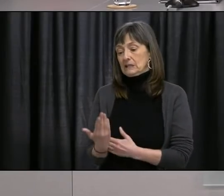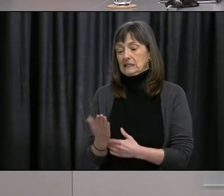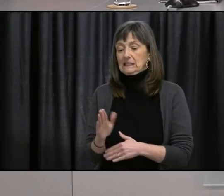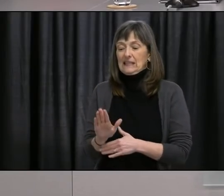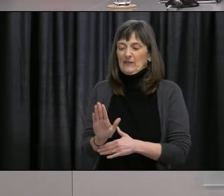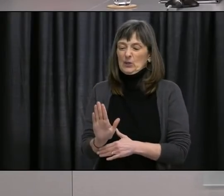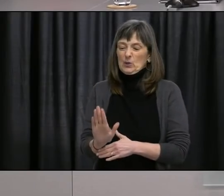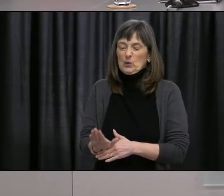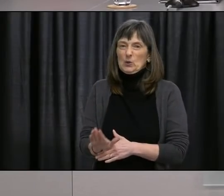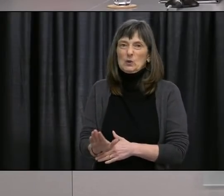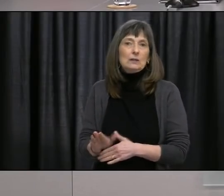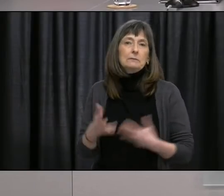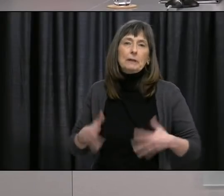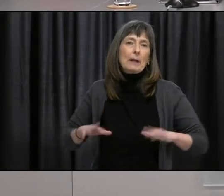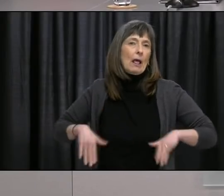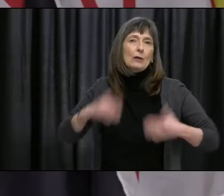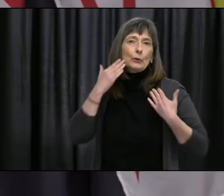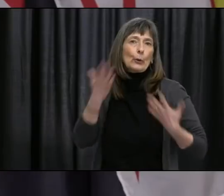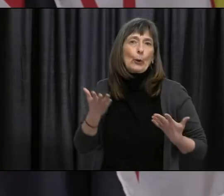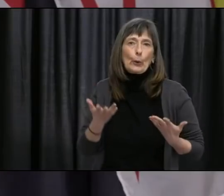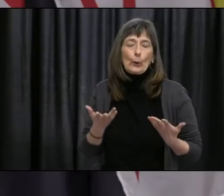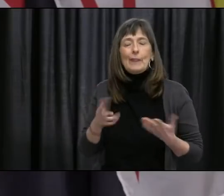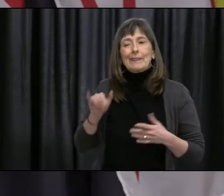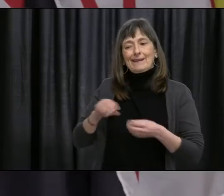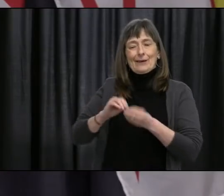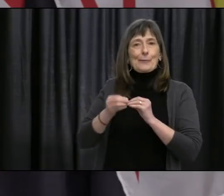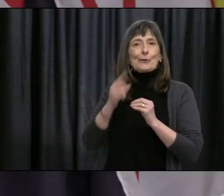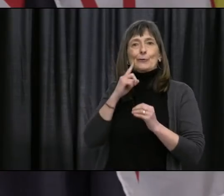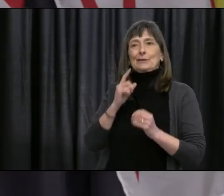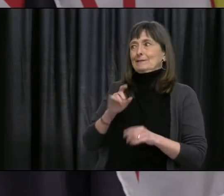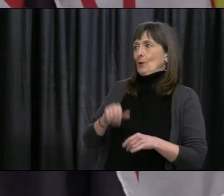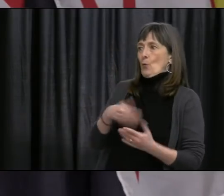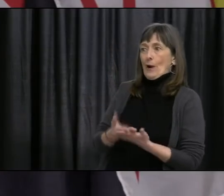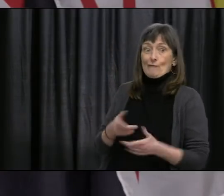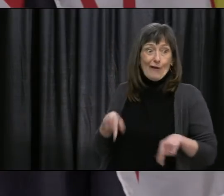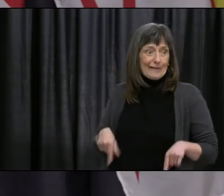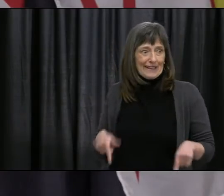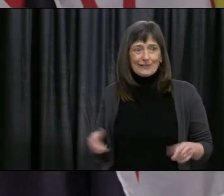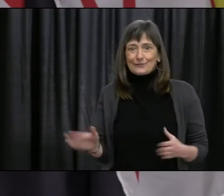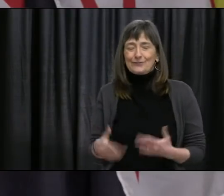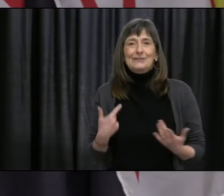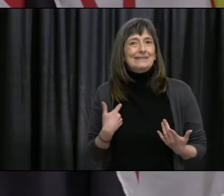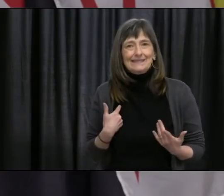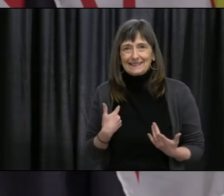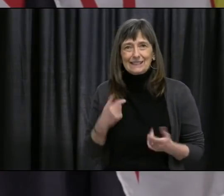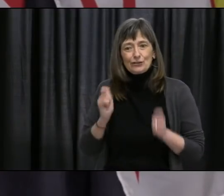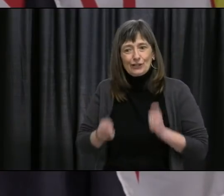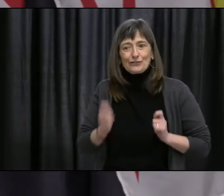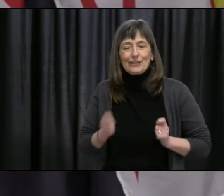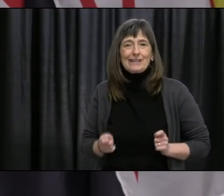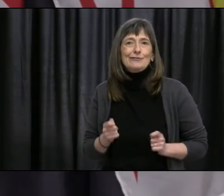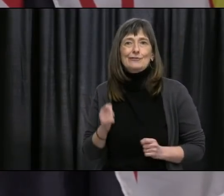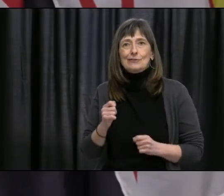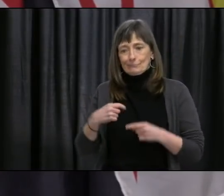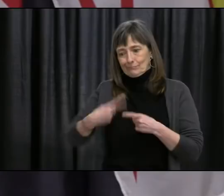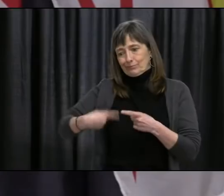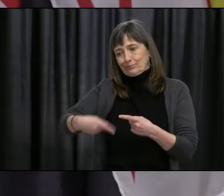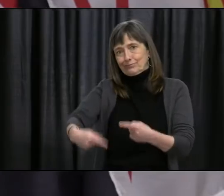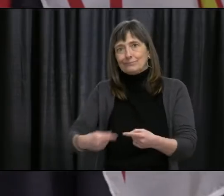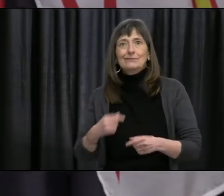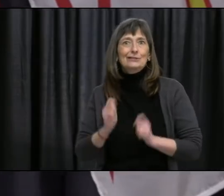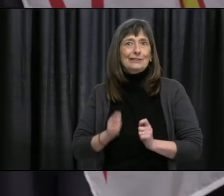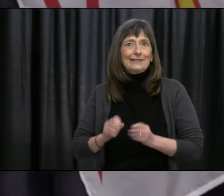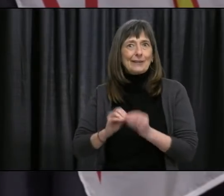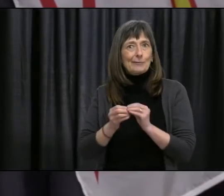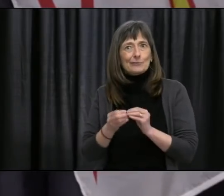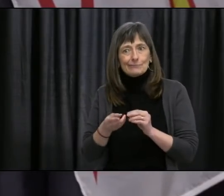time. But that's a very fluid number, as you can imagine. The lab is putting these tests through on a regular